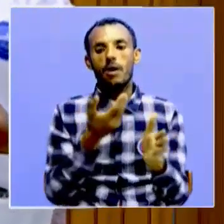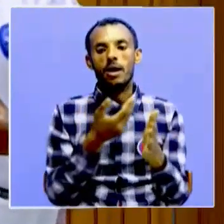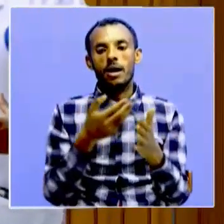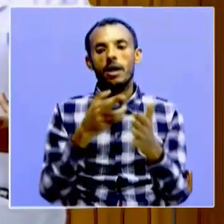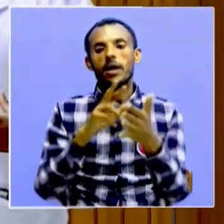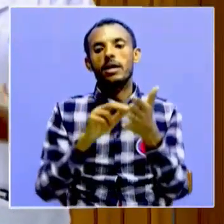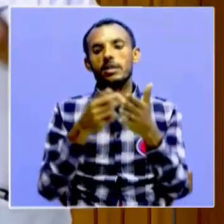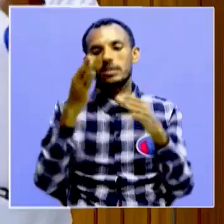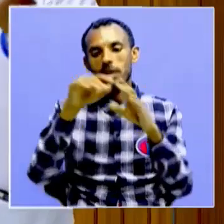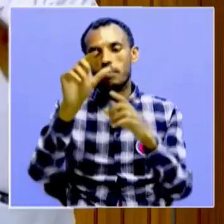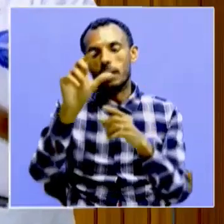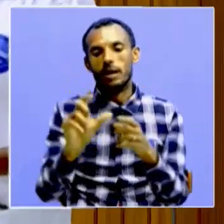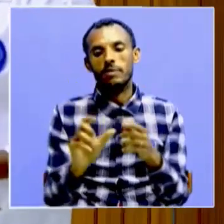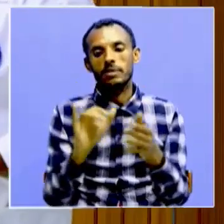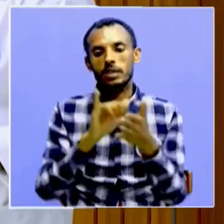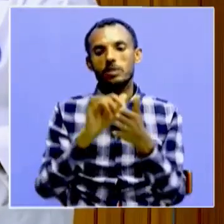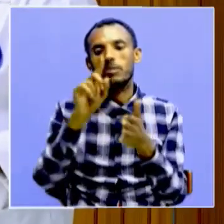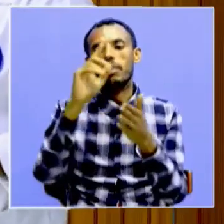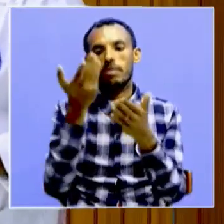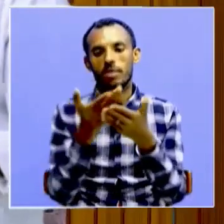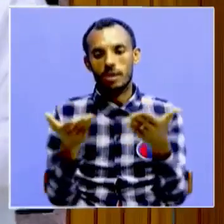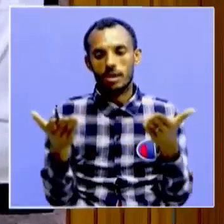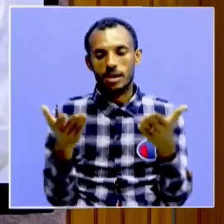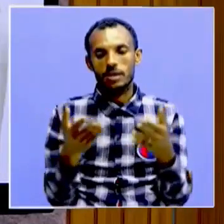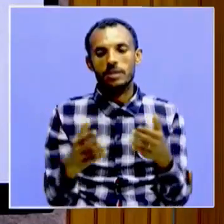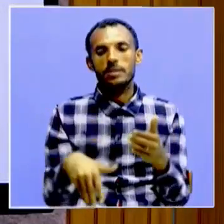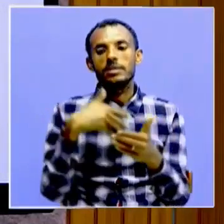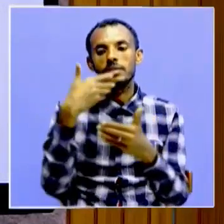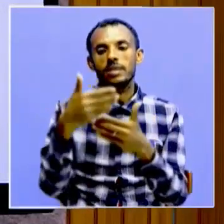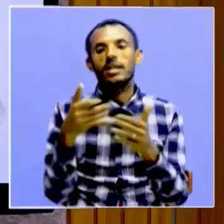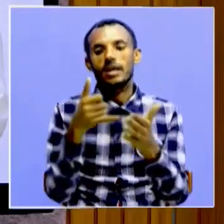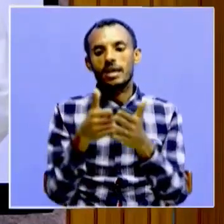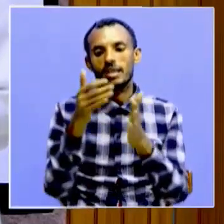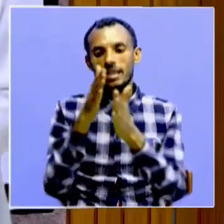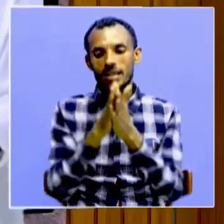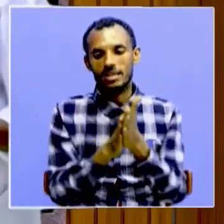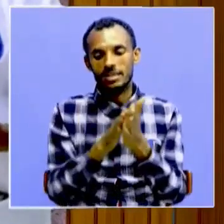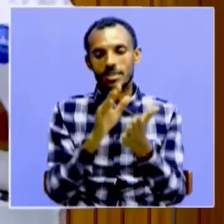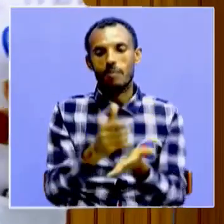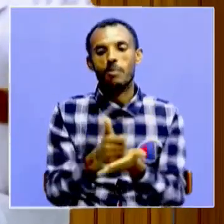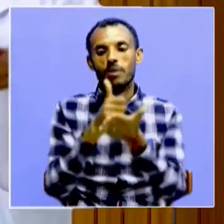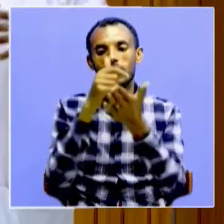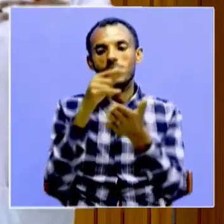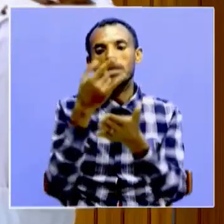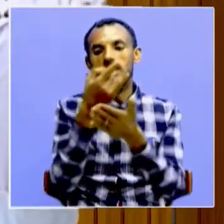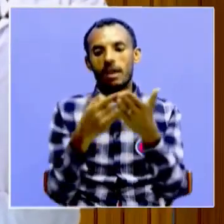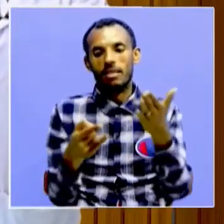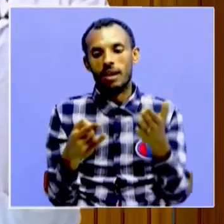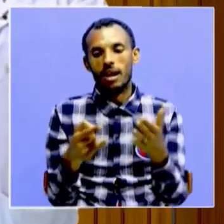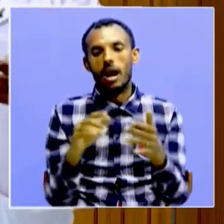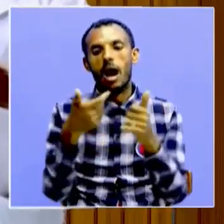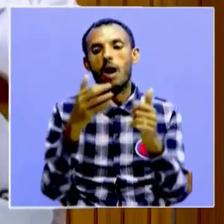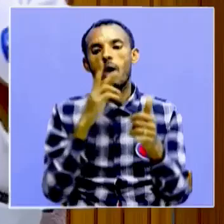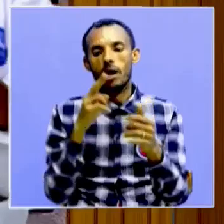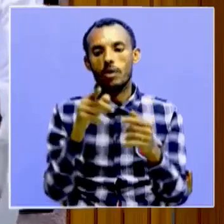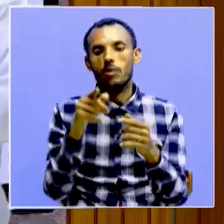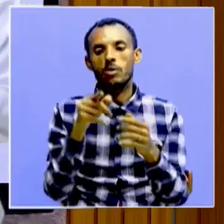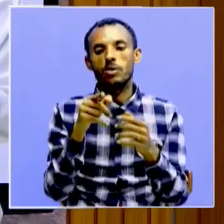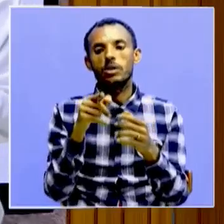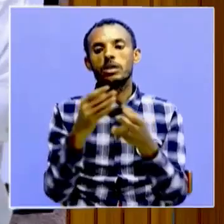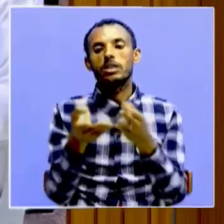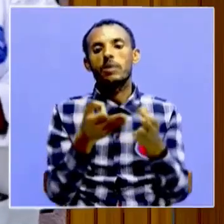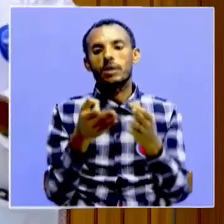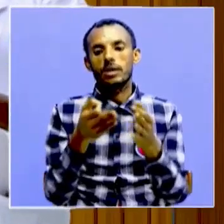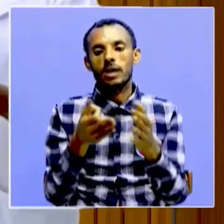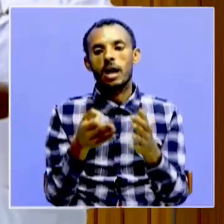paragraph? That's one thing, yeah? Then it needs what? Supporting details. How are you showing that? How are you